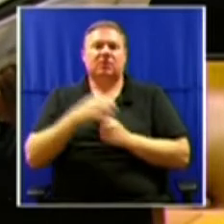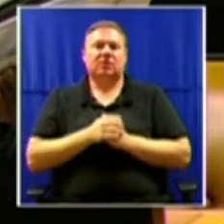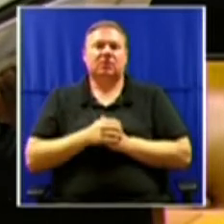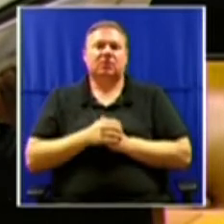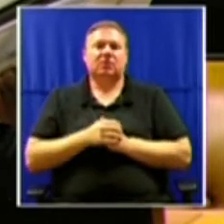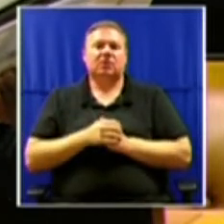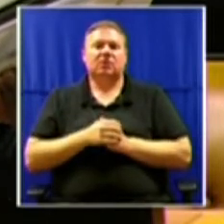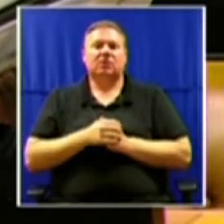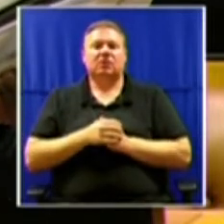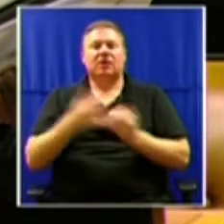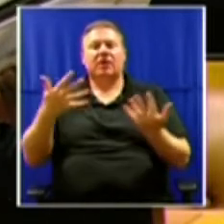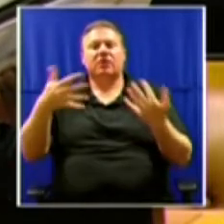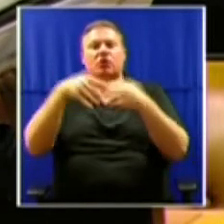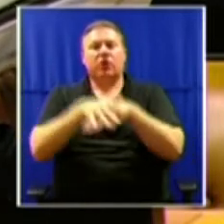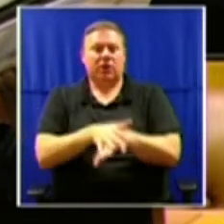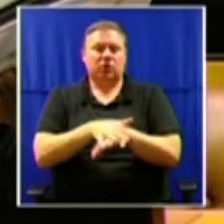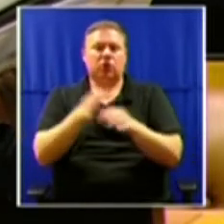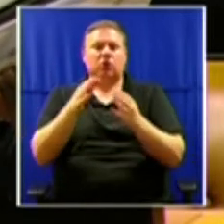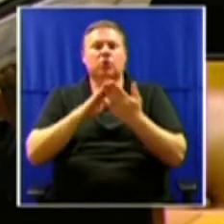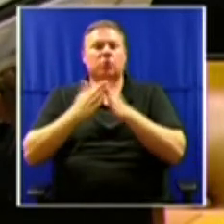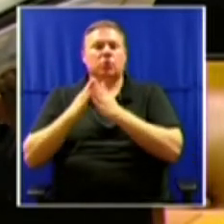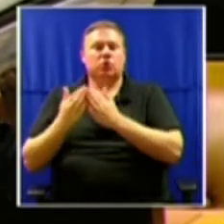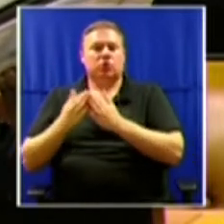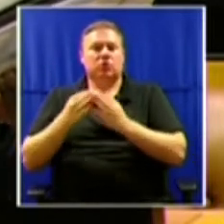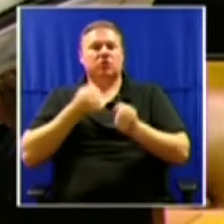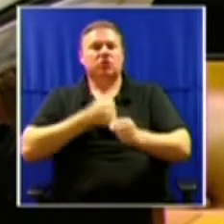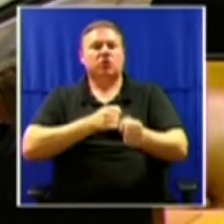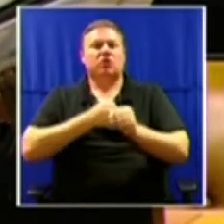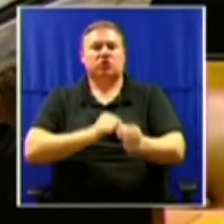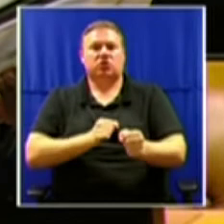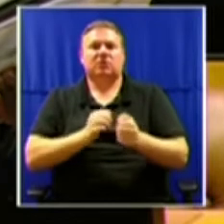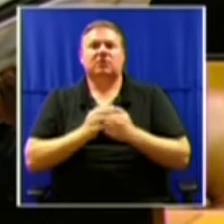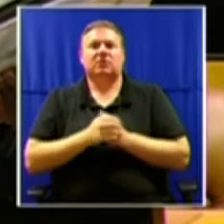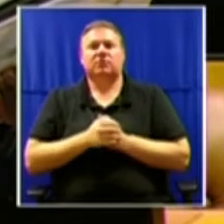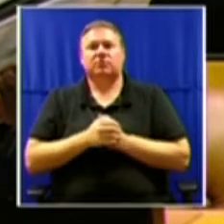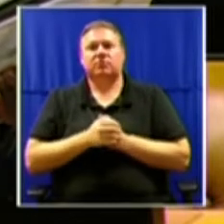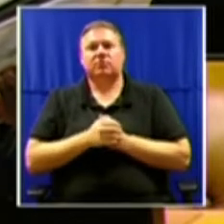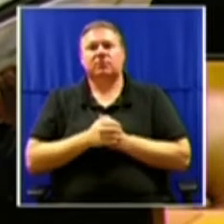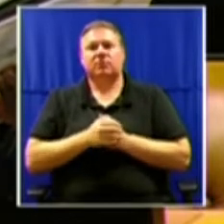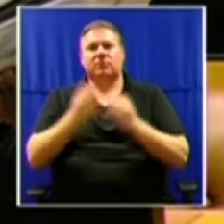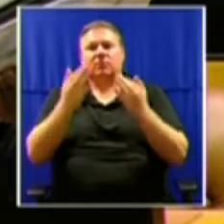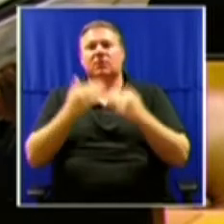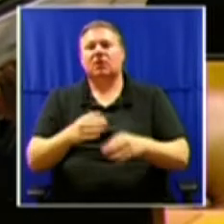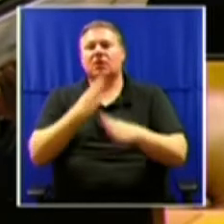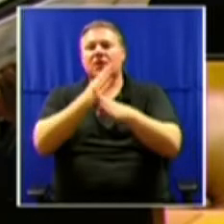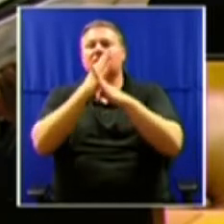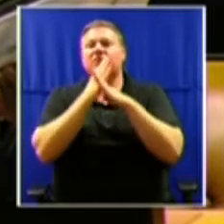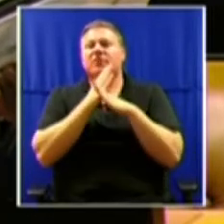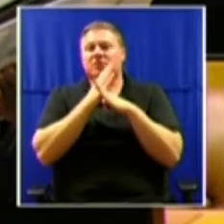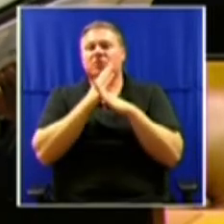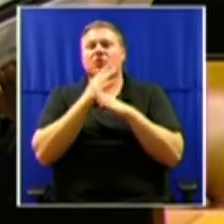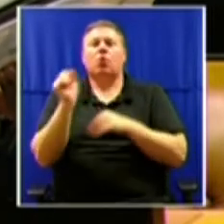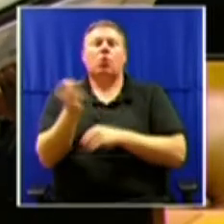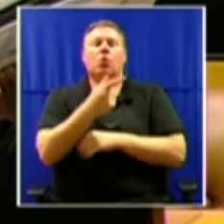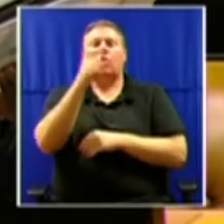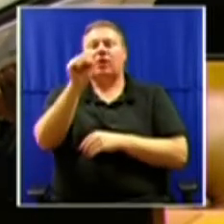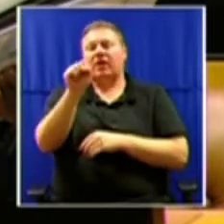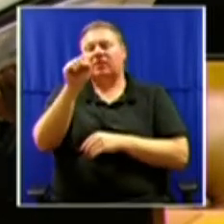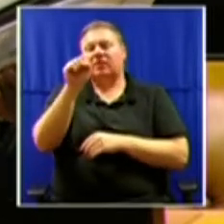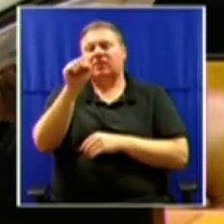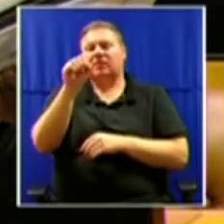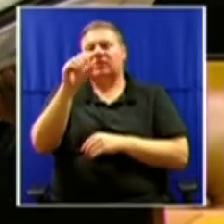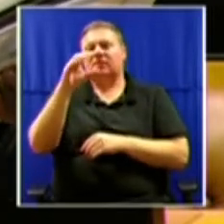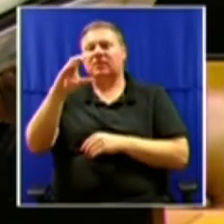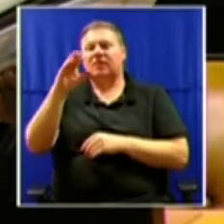programs, investigative monitoring interventions at all the FCS units, which includes